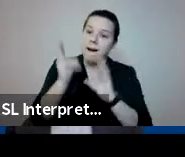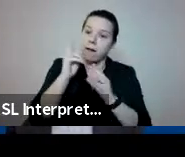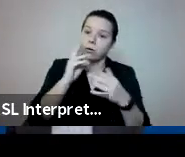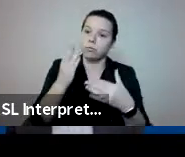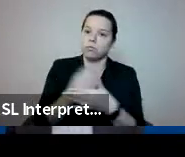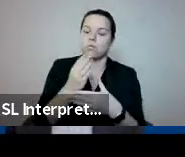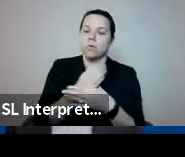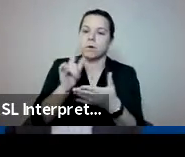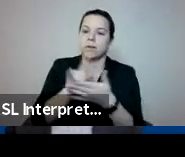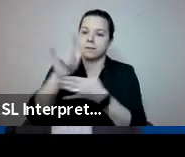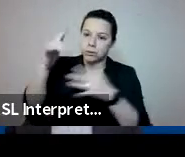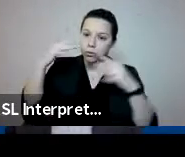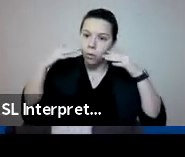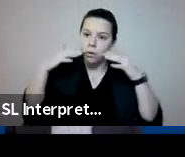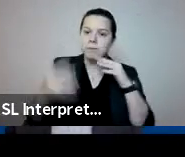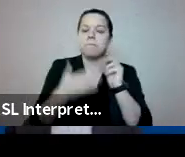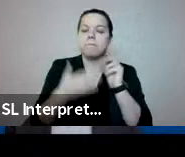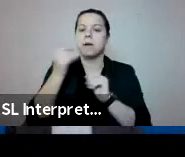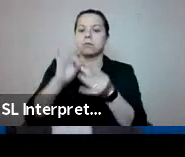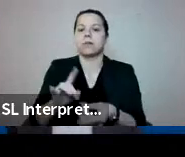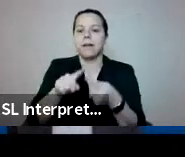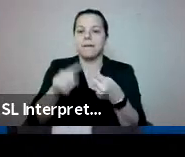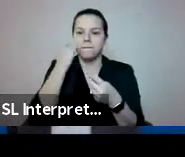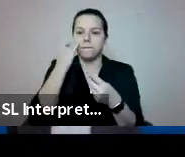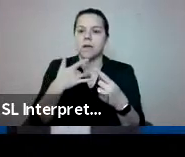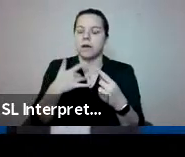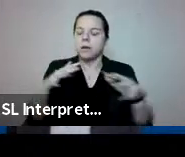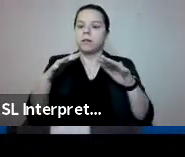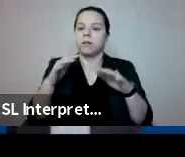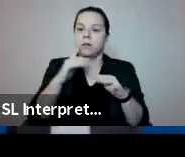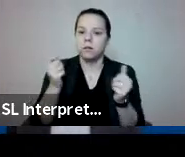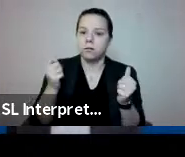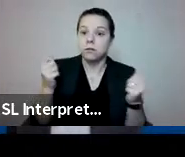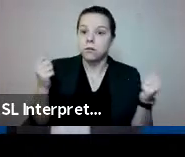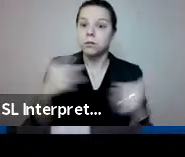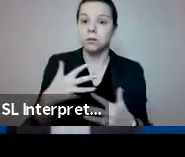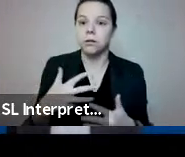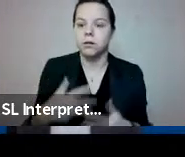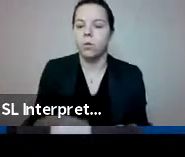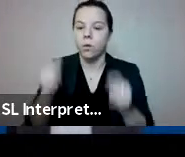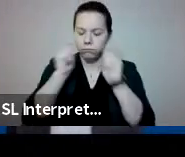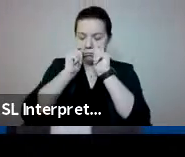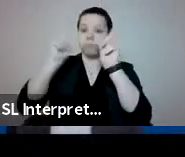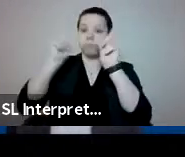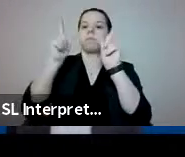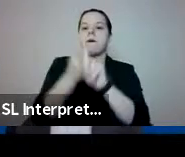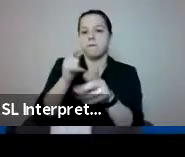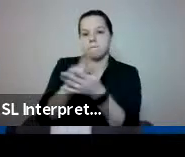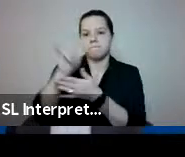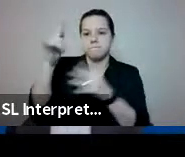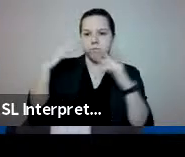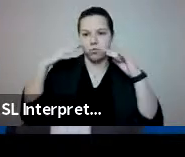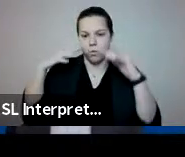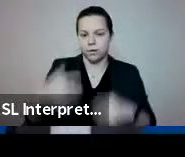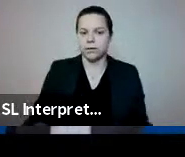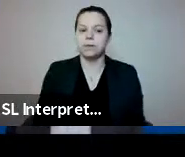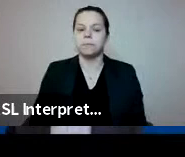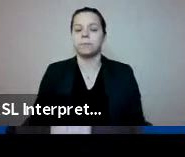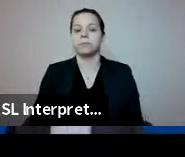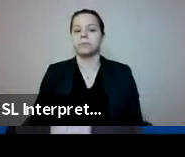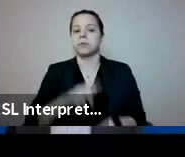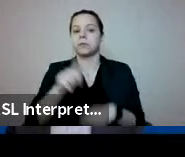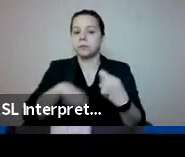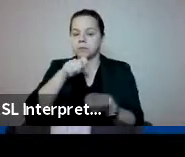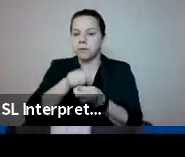best correlated to the reports of being startled, frightened, and/or awakened by aircraft noise. The specific questions that taken together are